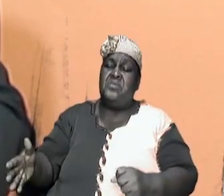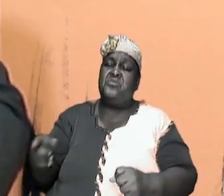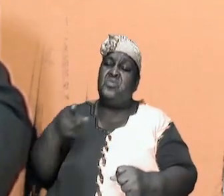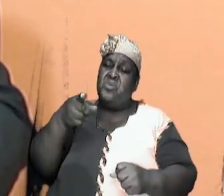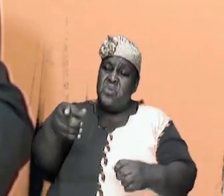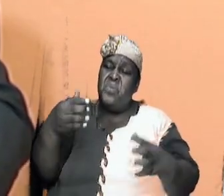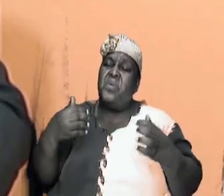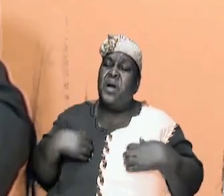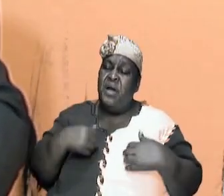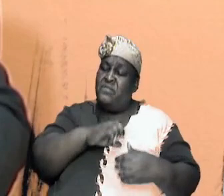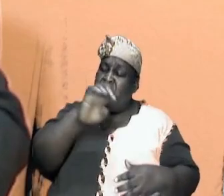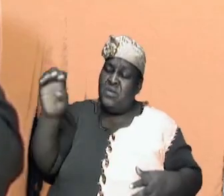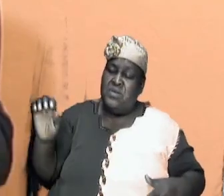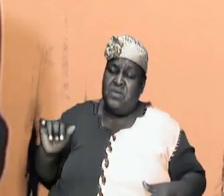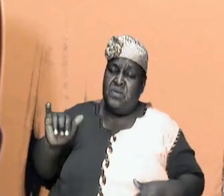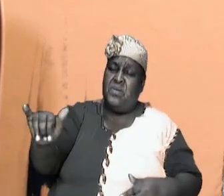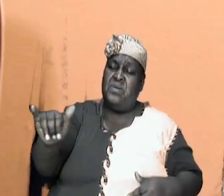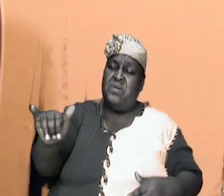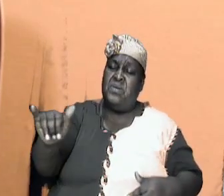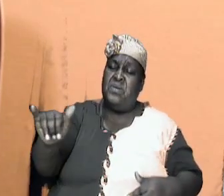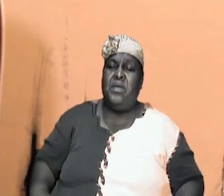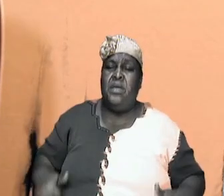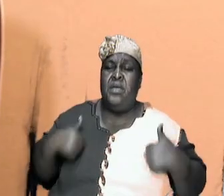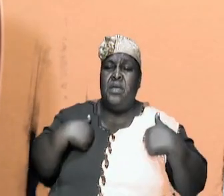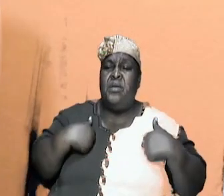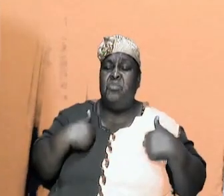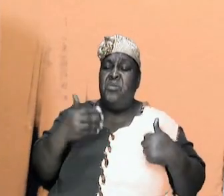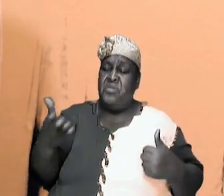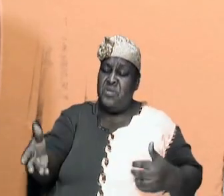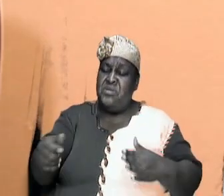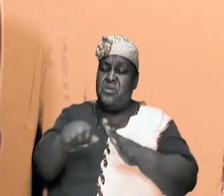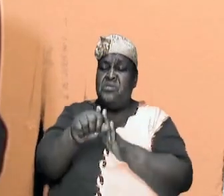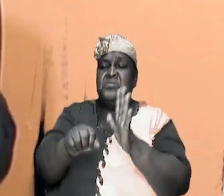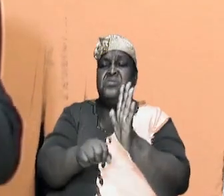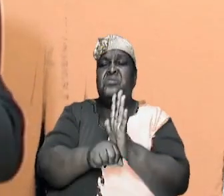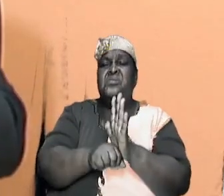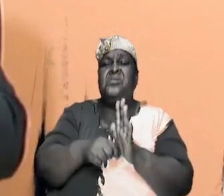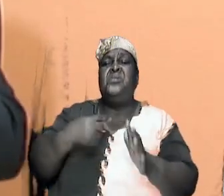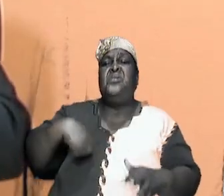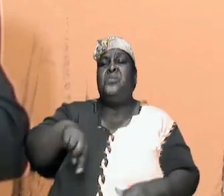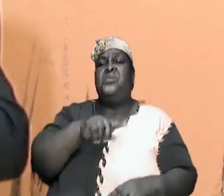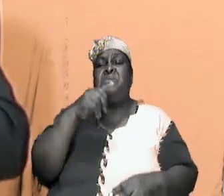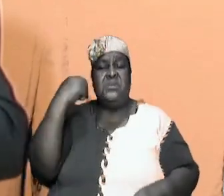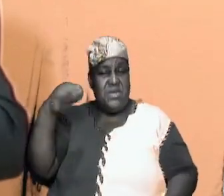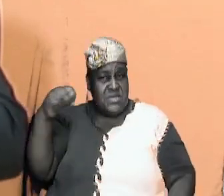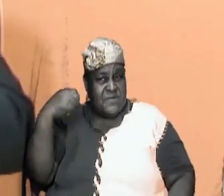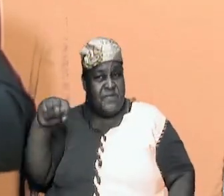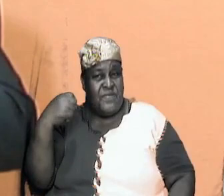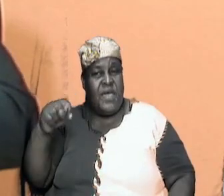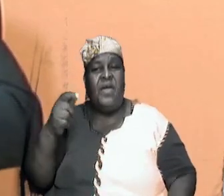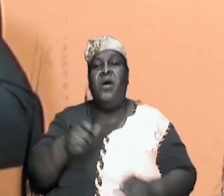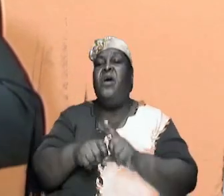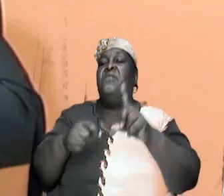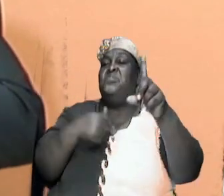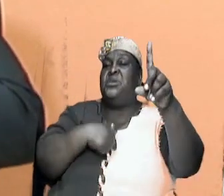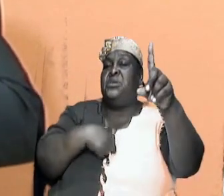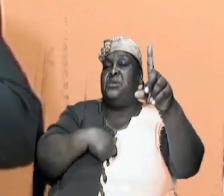you have eternal life. But these are the scriptures that really testify of